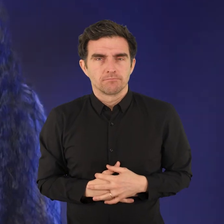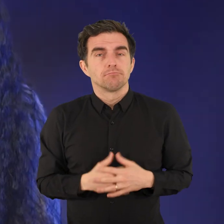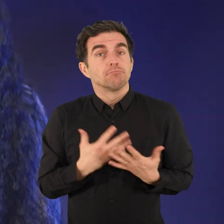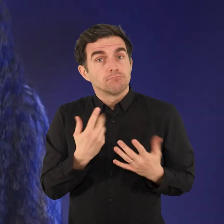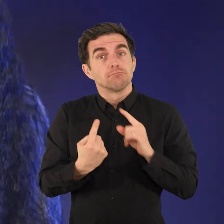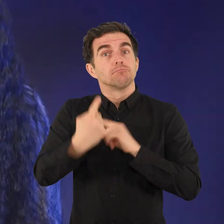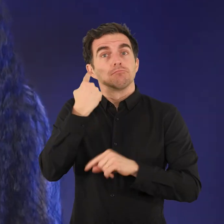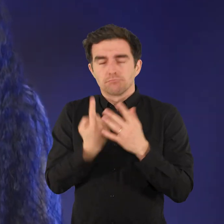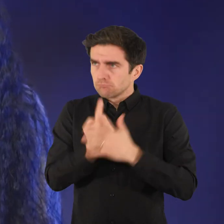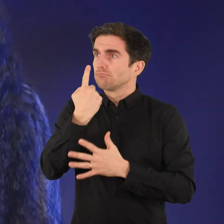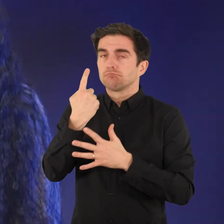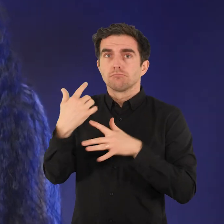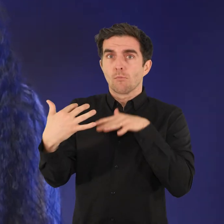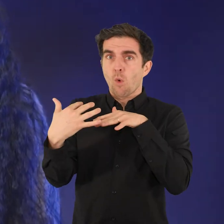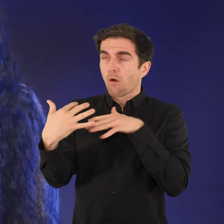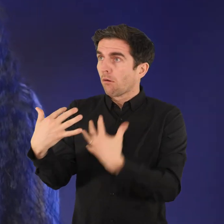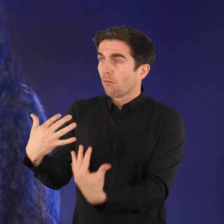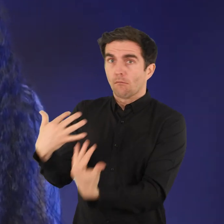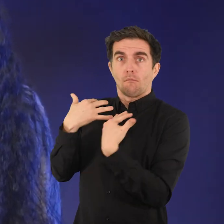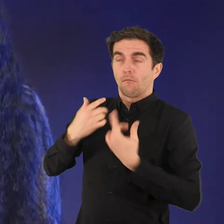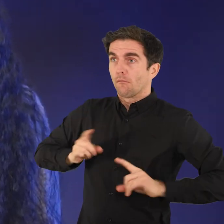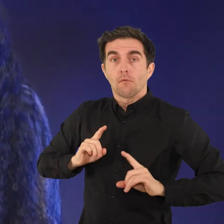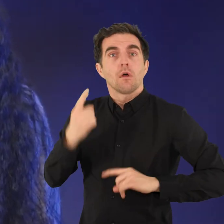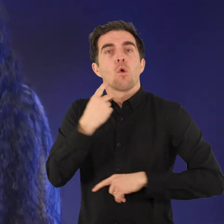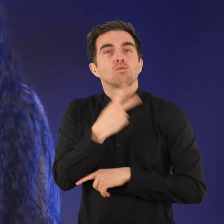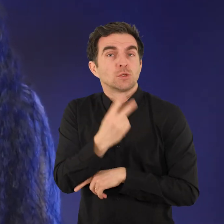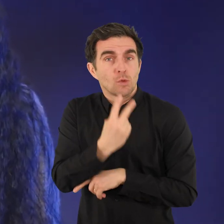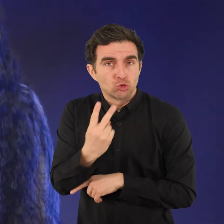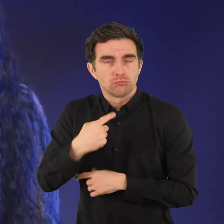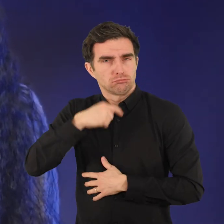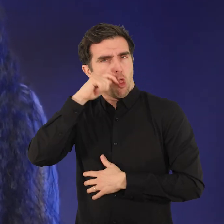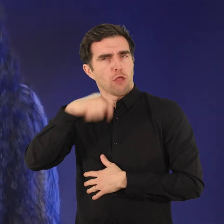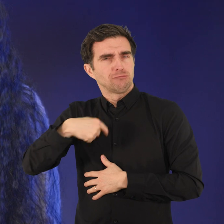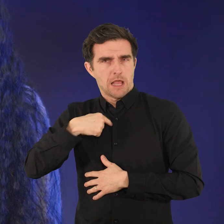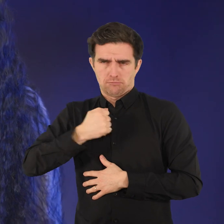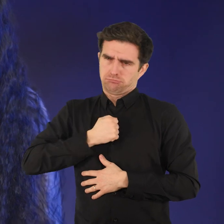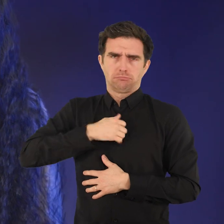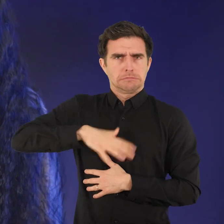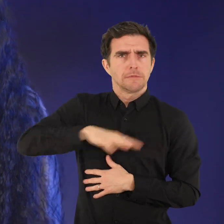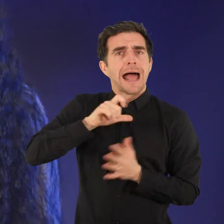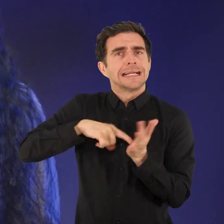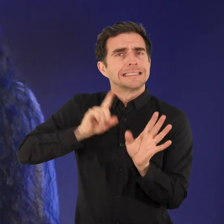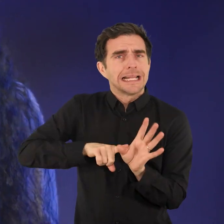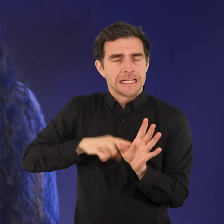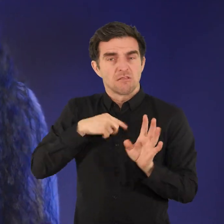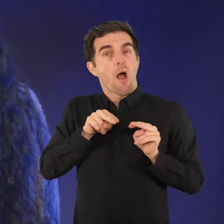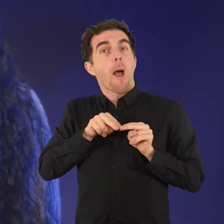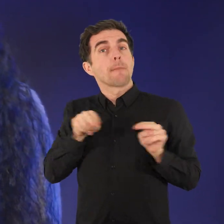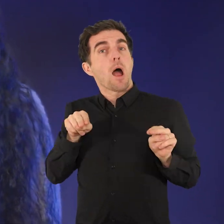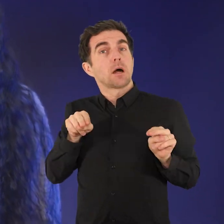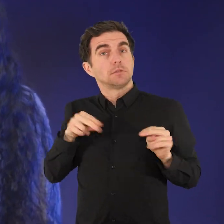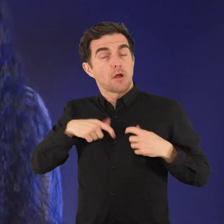When the invasion happened back in 2022, I was in Ukraine, in my city, in